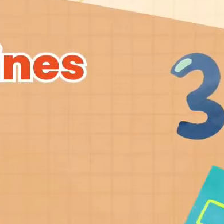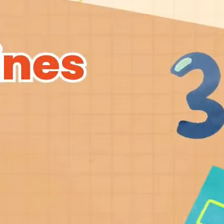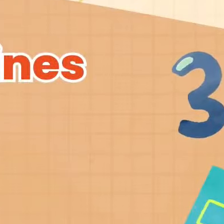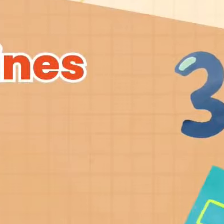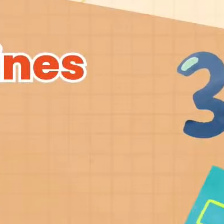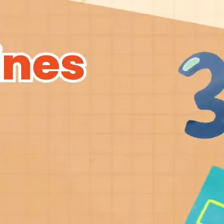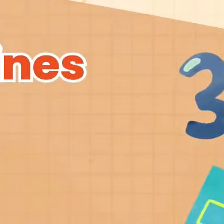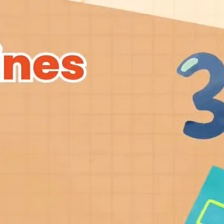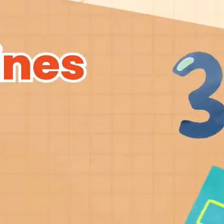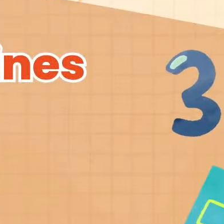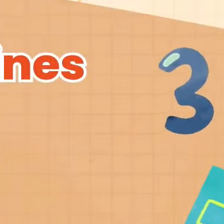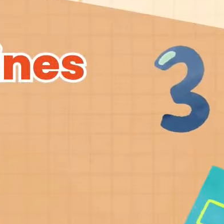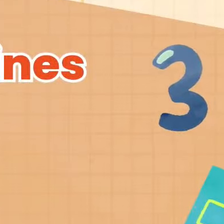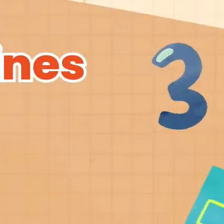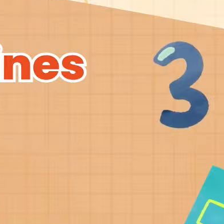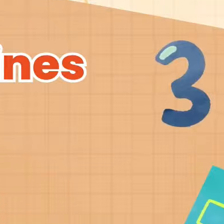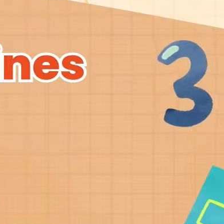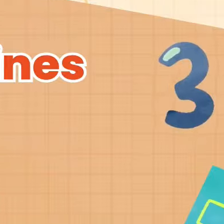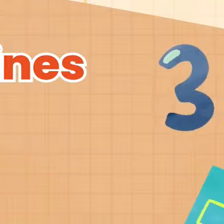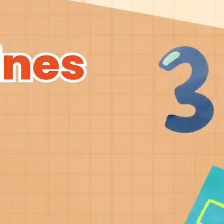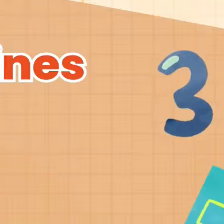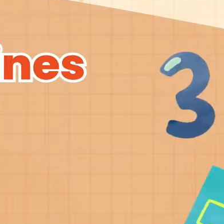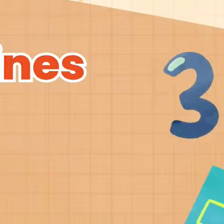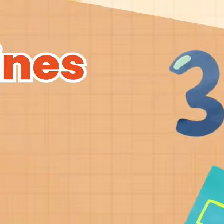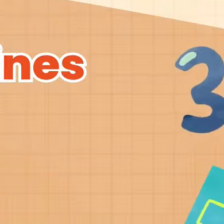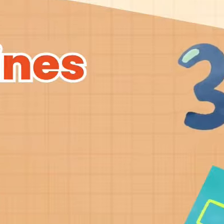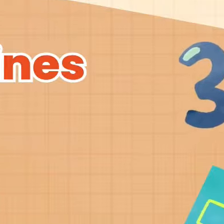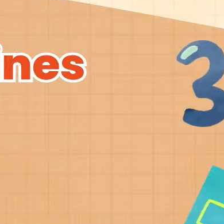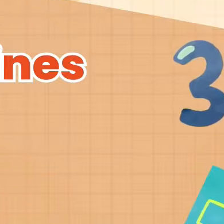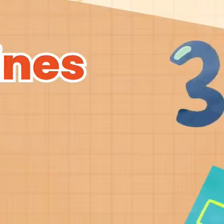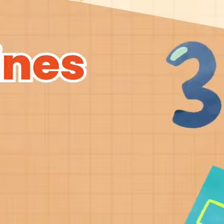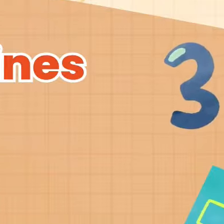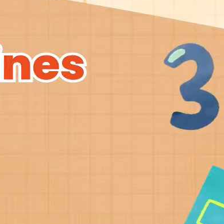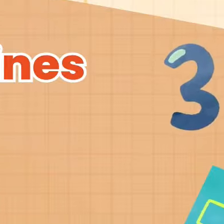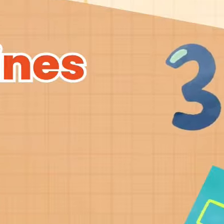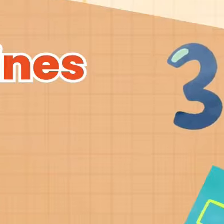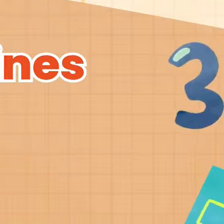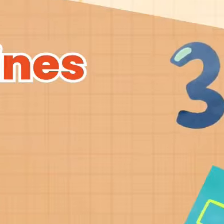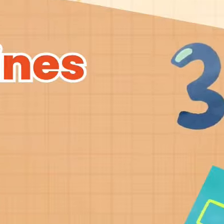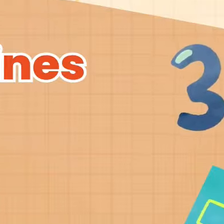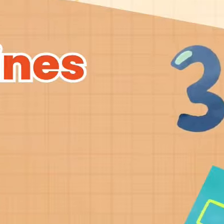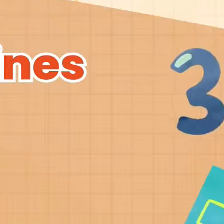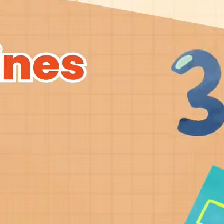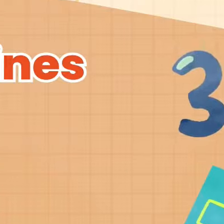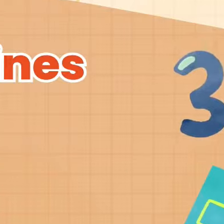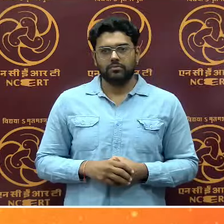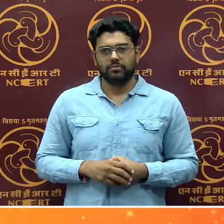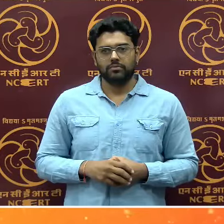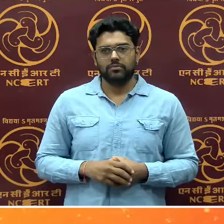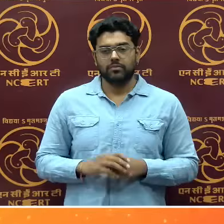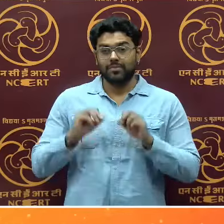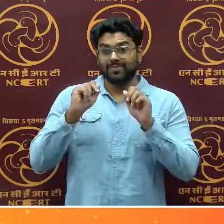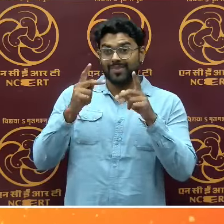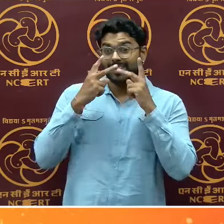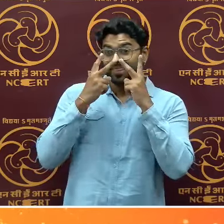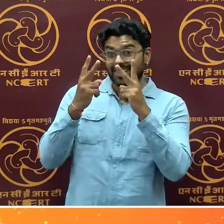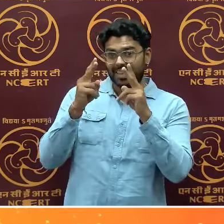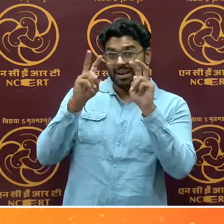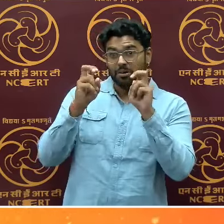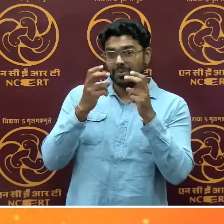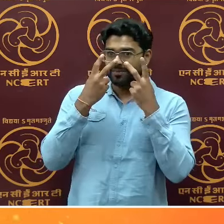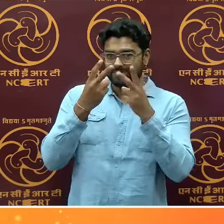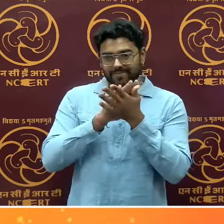of three intersecting lines, and this is our part 2. So to explain this chapter to you, here I am having